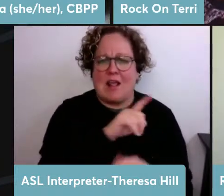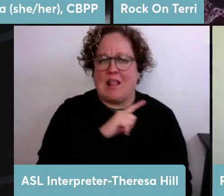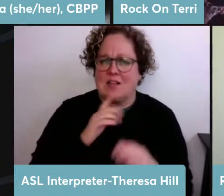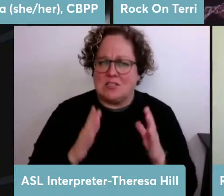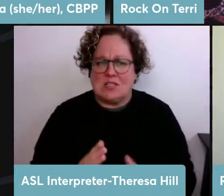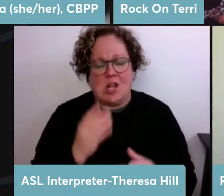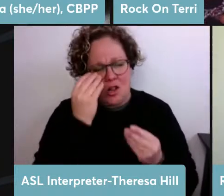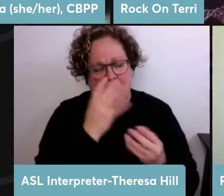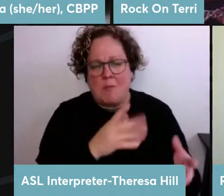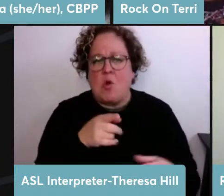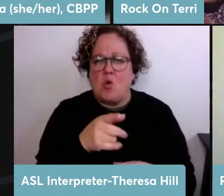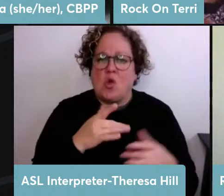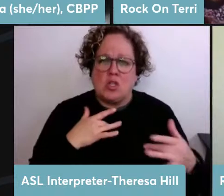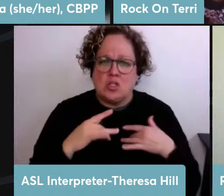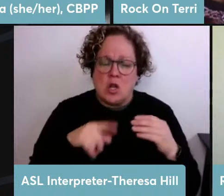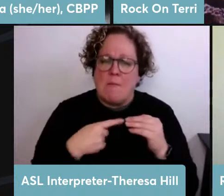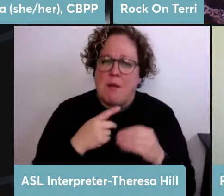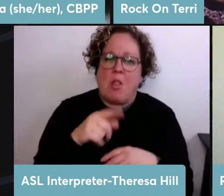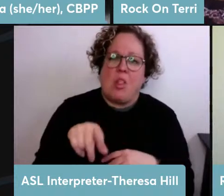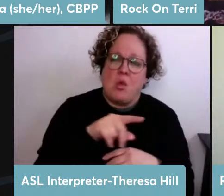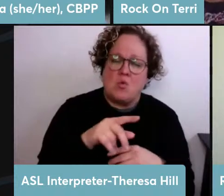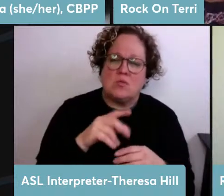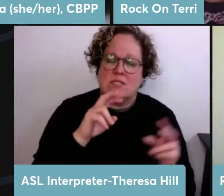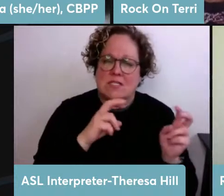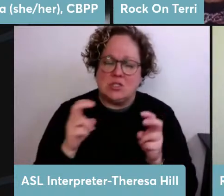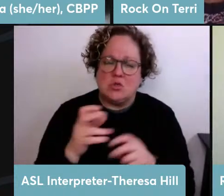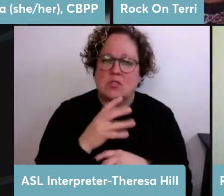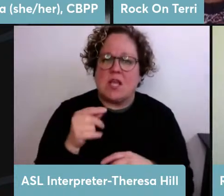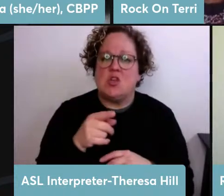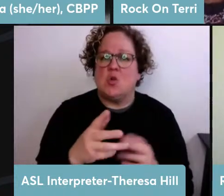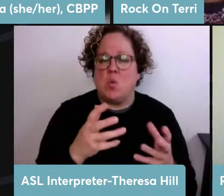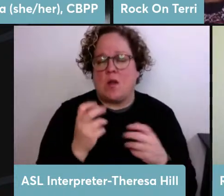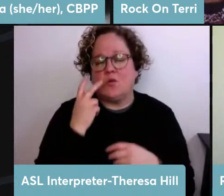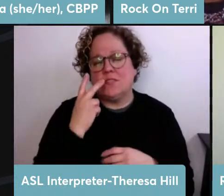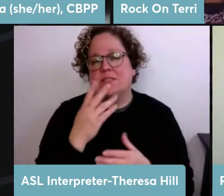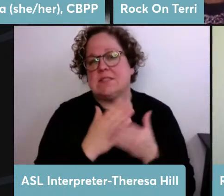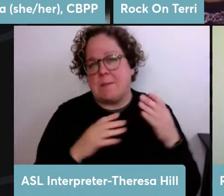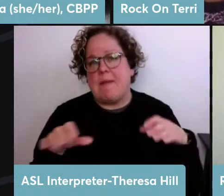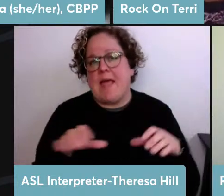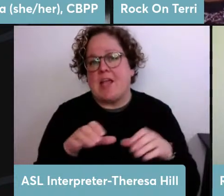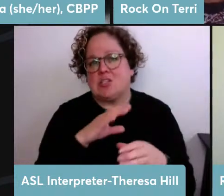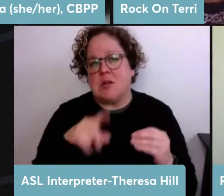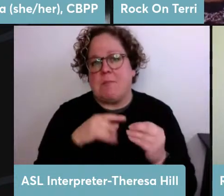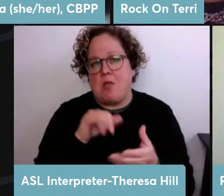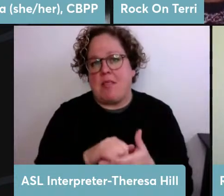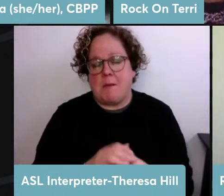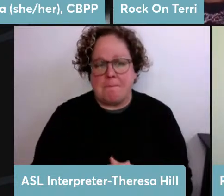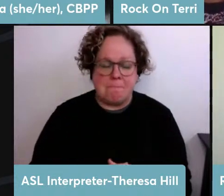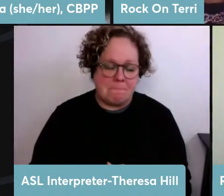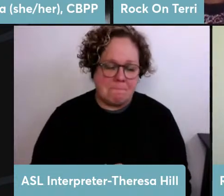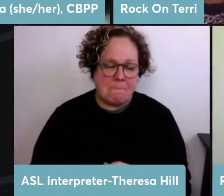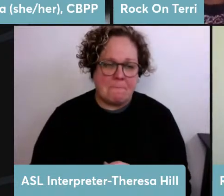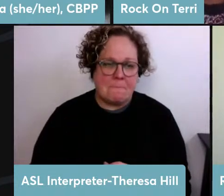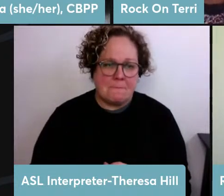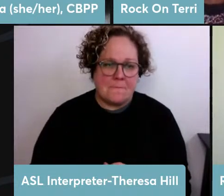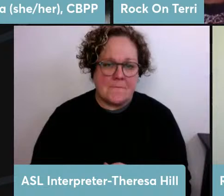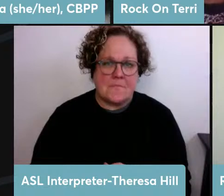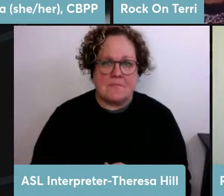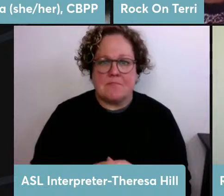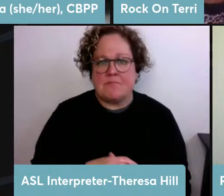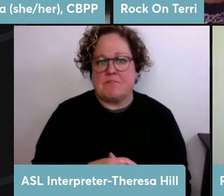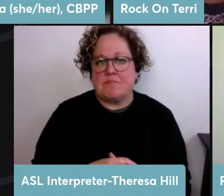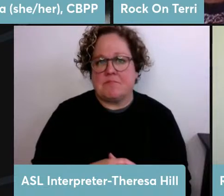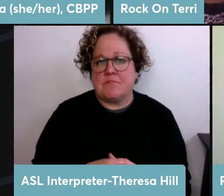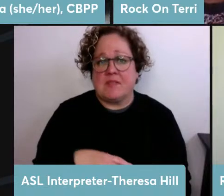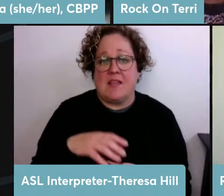you're concerned about these issues and that you, you know, want to see some action on that. Yeah. On the city of Detroit level,